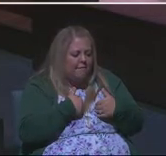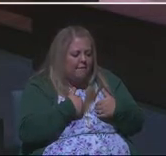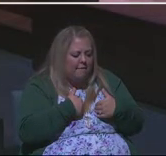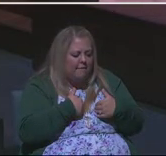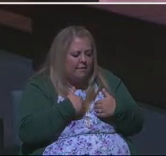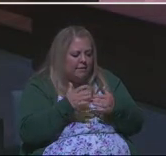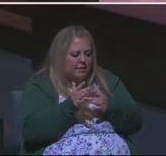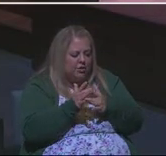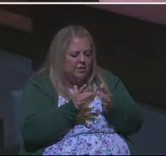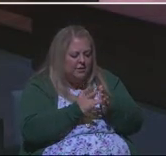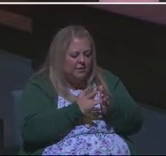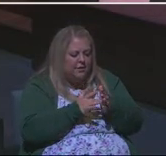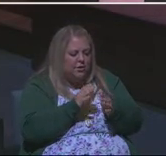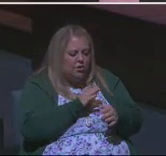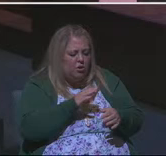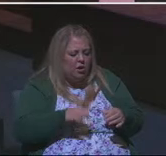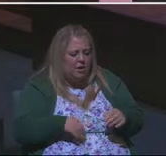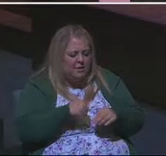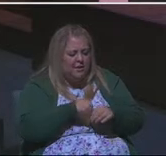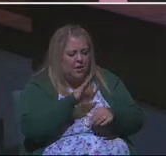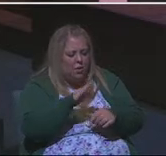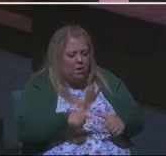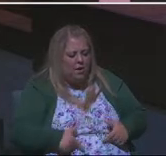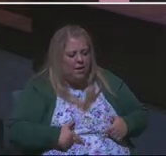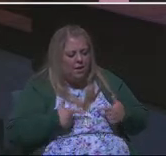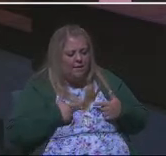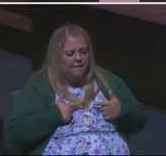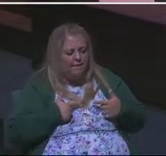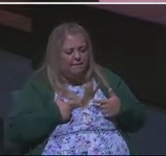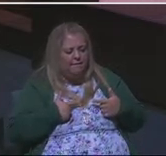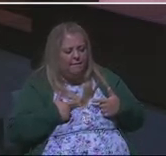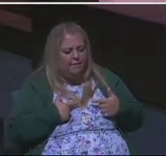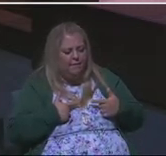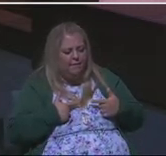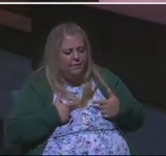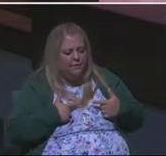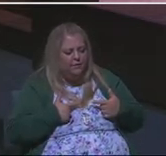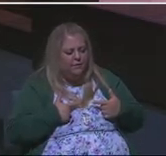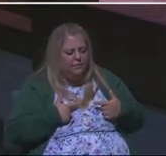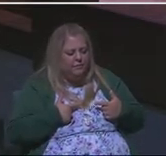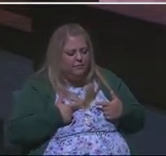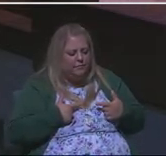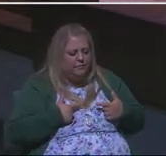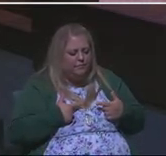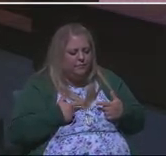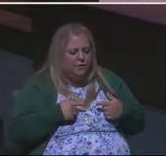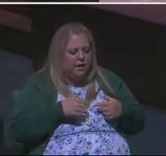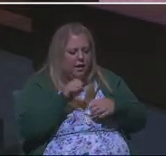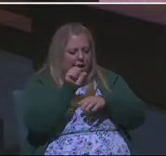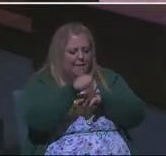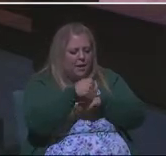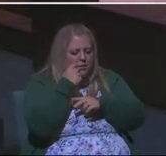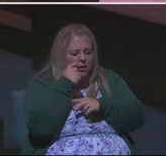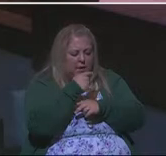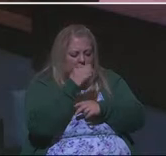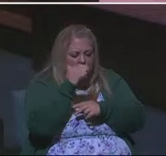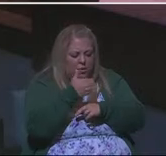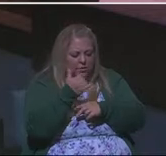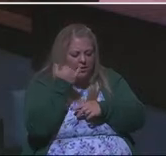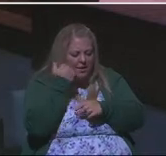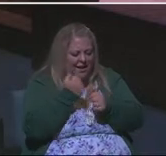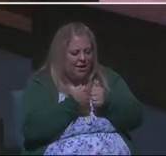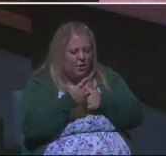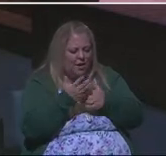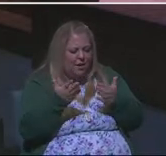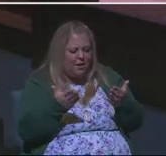that you have Jesus Christ in your life. Right now, with your heads bowed and your eyes closed, is there anybody here, you just lift your hand up and say,